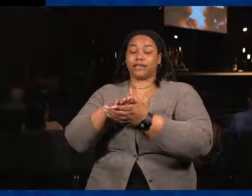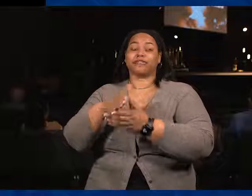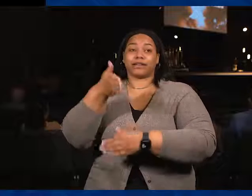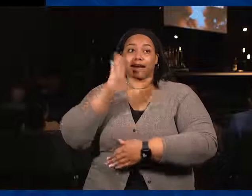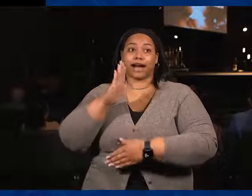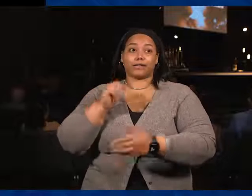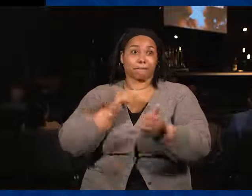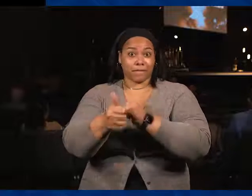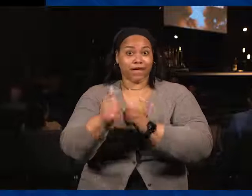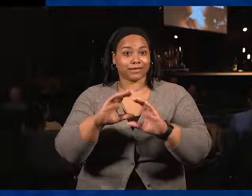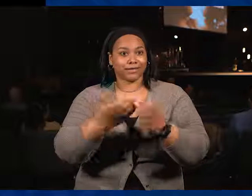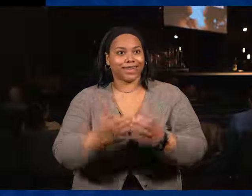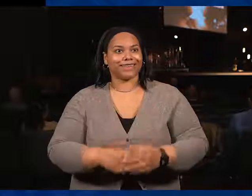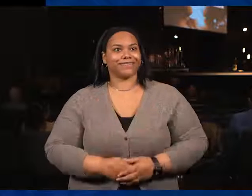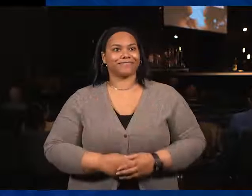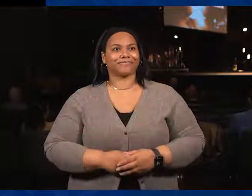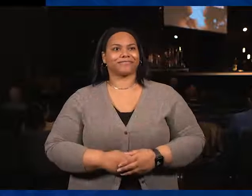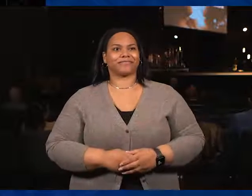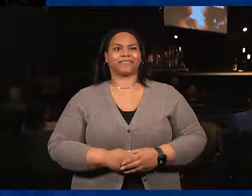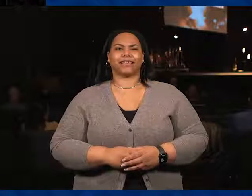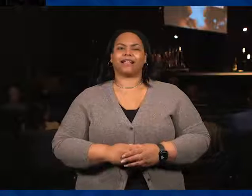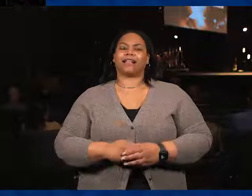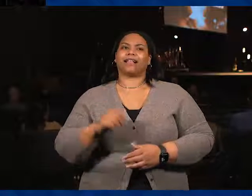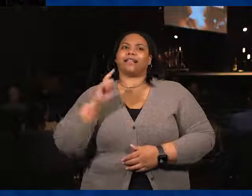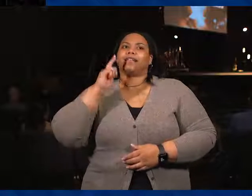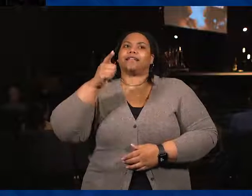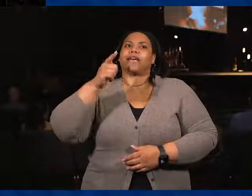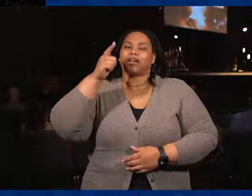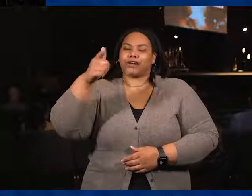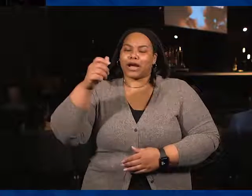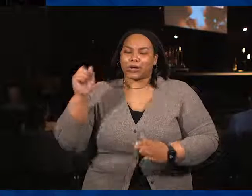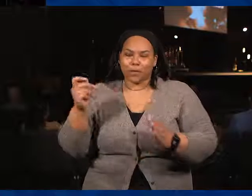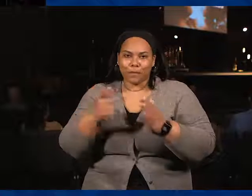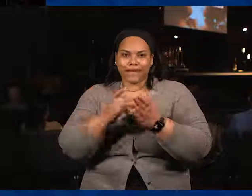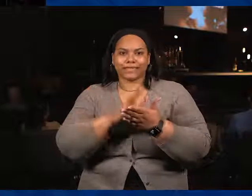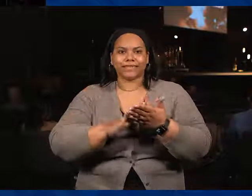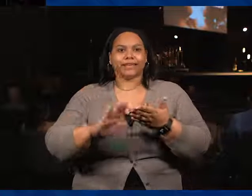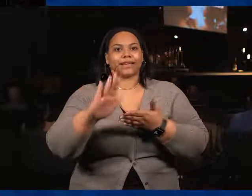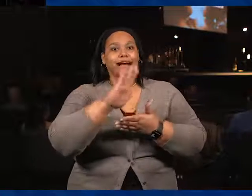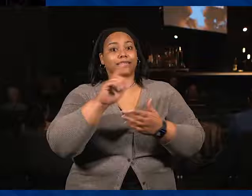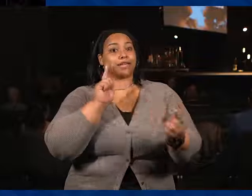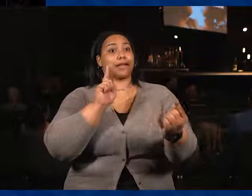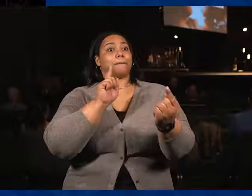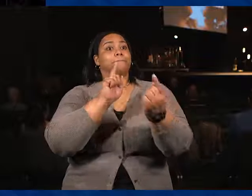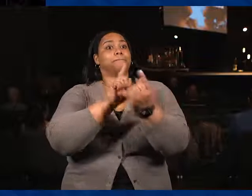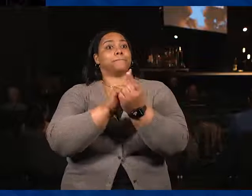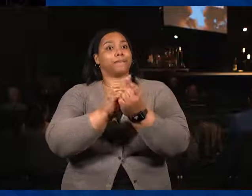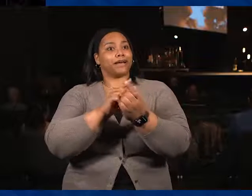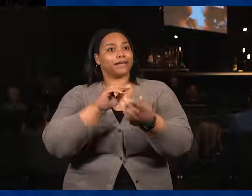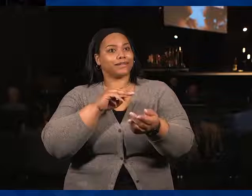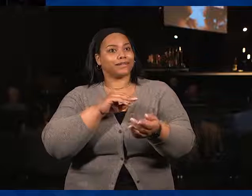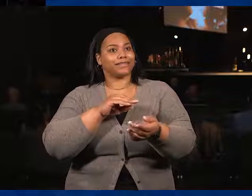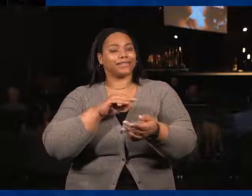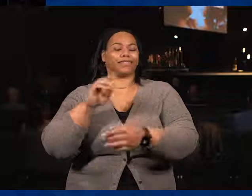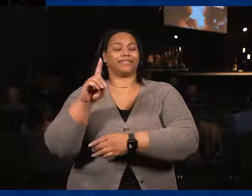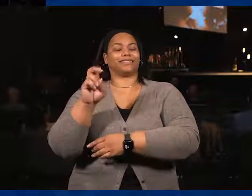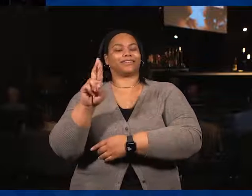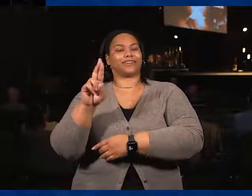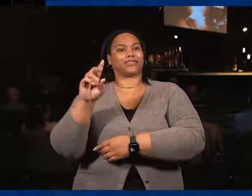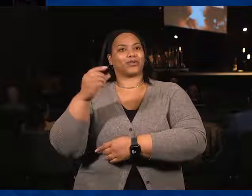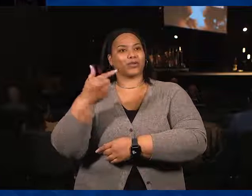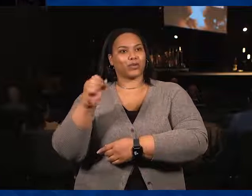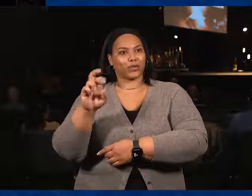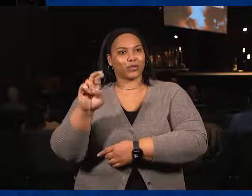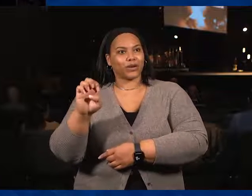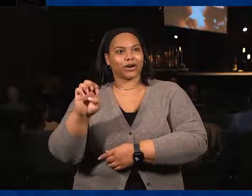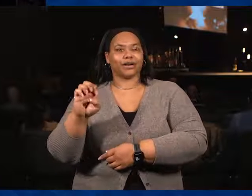Well, years later, as an alum, I returned back to Morehouse, and lo and behold, in my path walked Dr. Gore. And since I had my degree, grew a little bit of a mustache and mustered